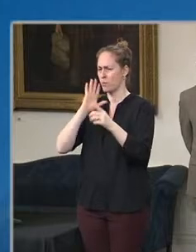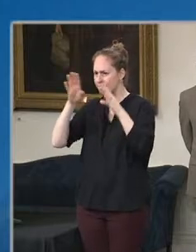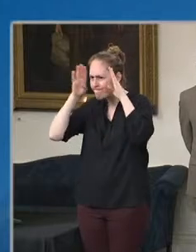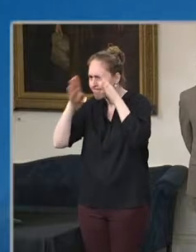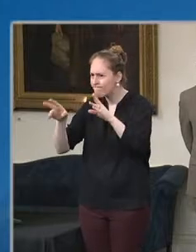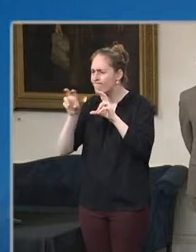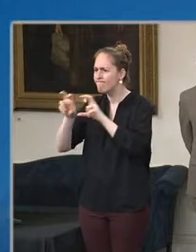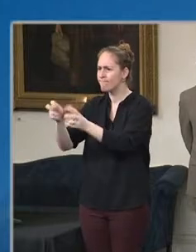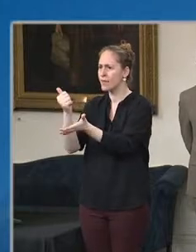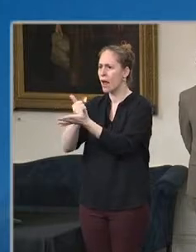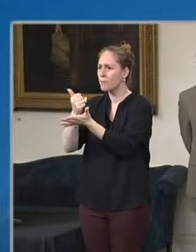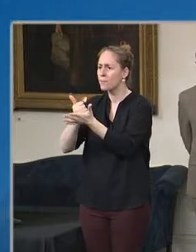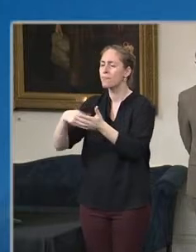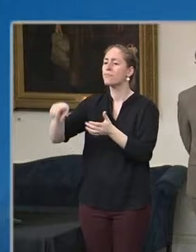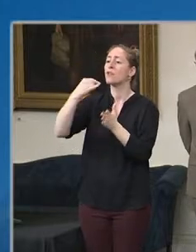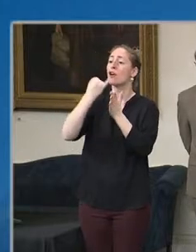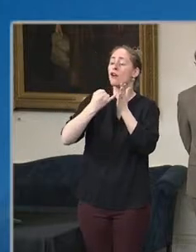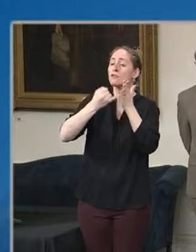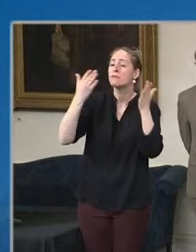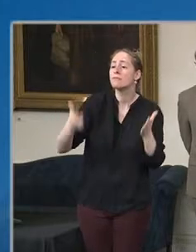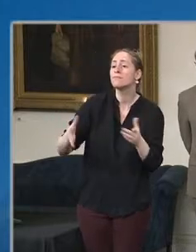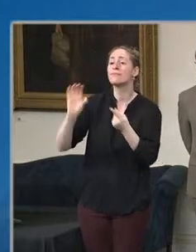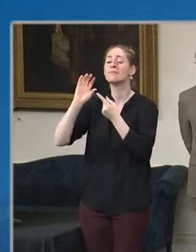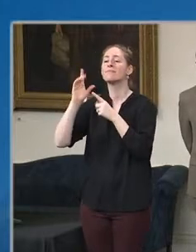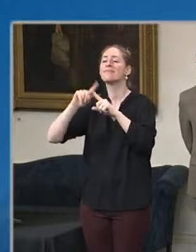Maryland, which adds tremendous value,